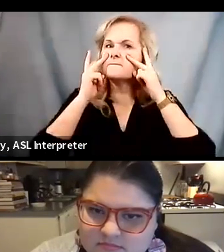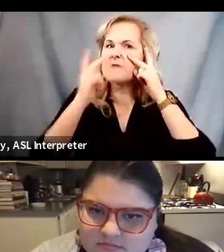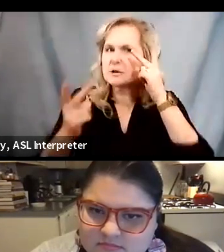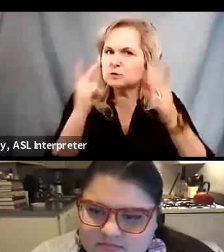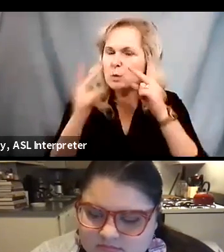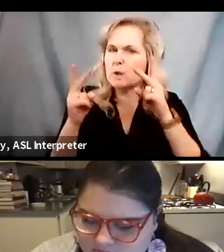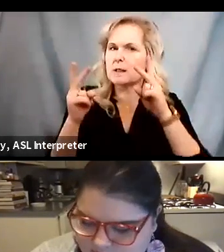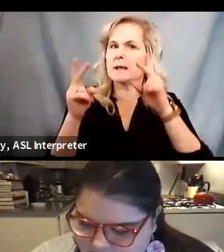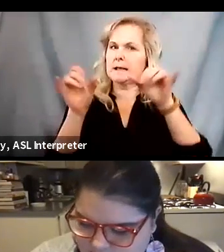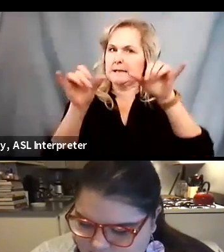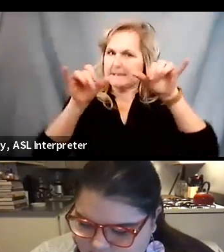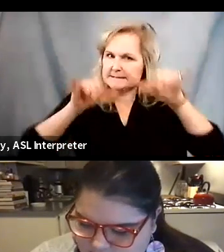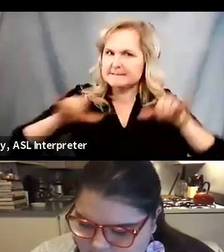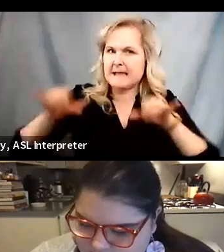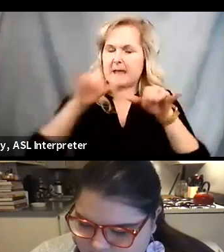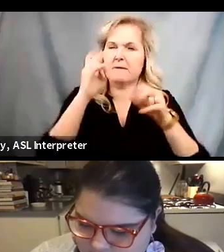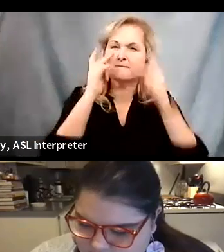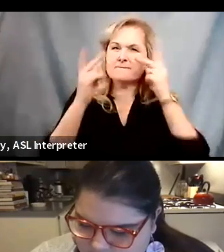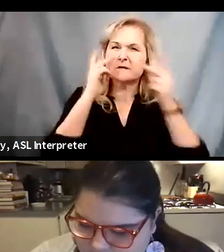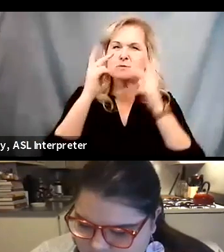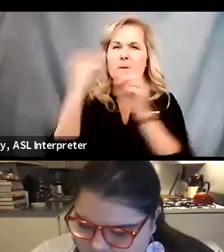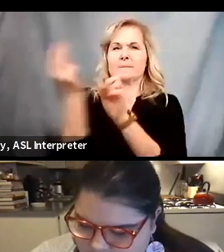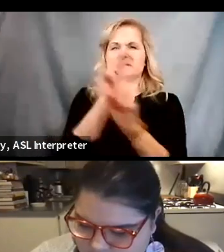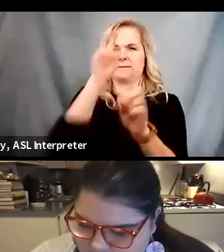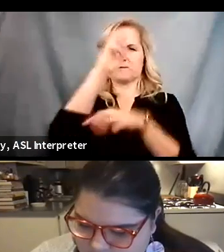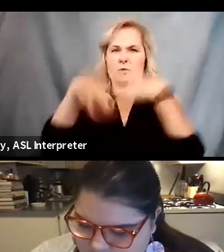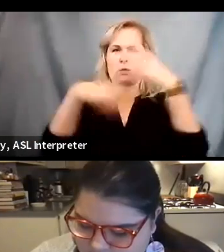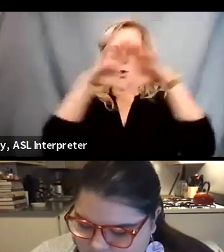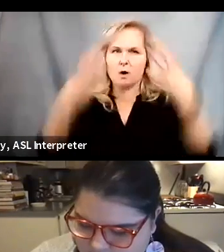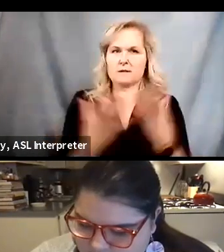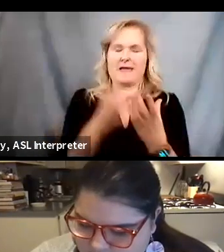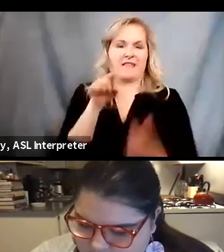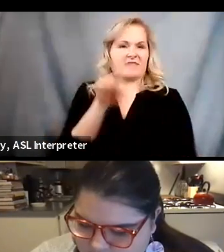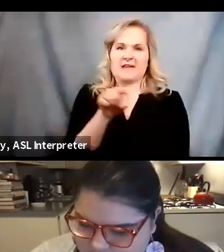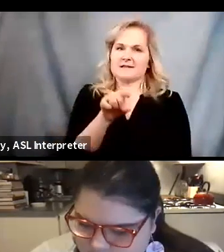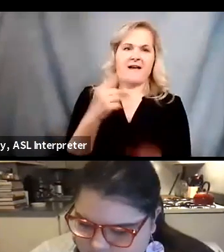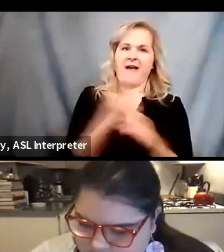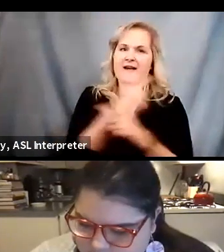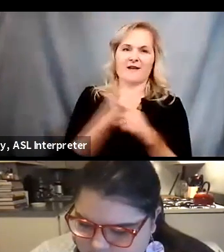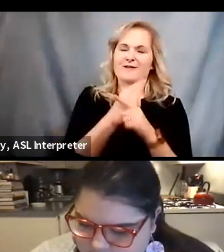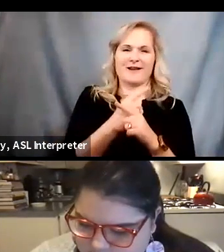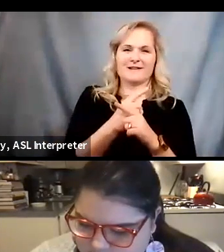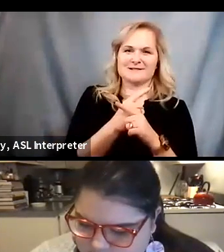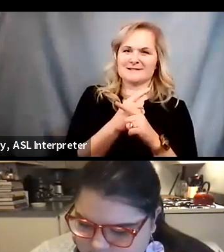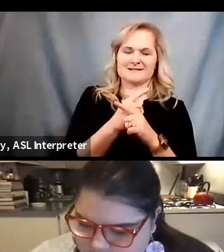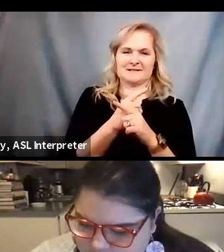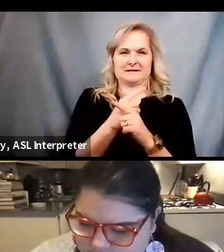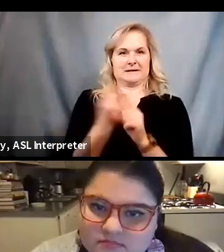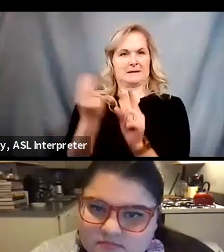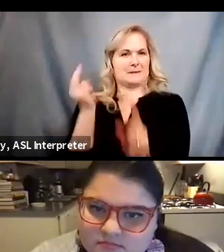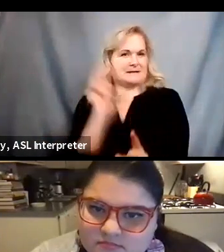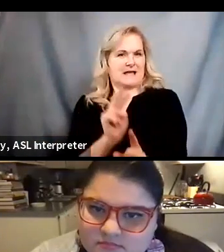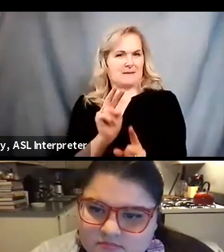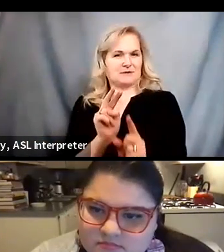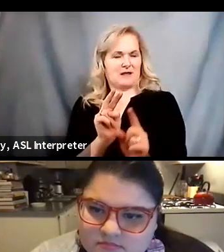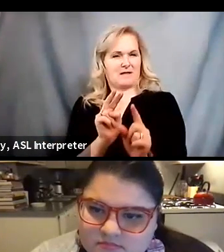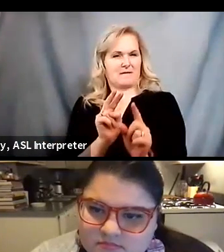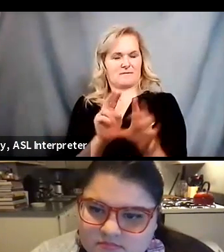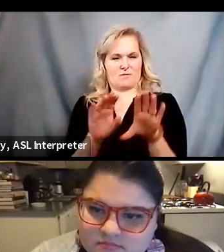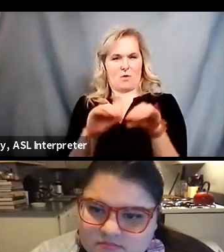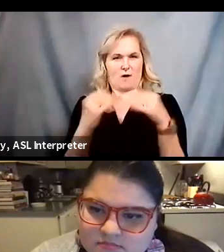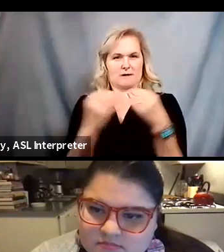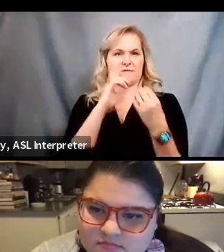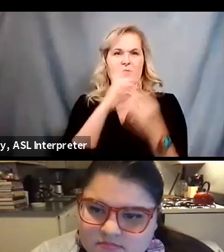an ocular perception of the world. This is not an accurate ocular organization of power,